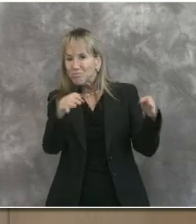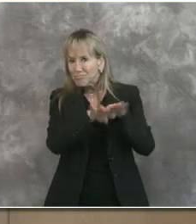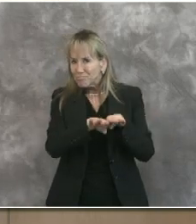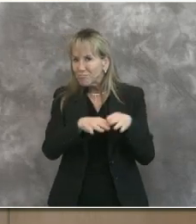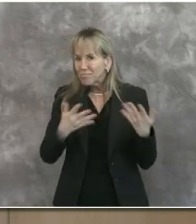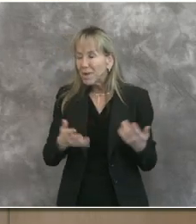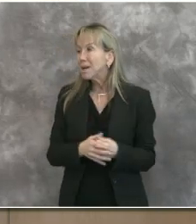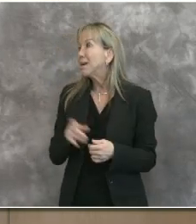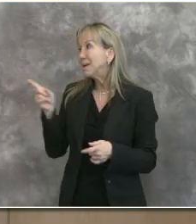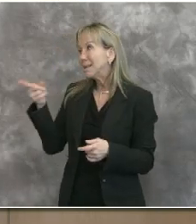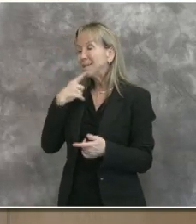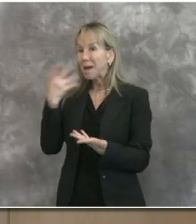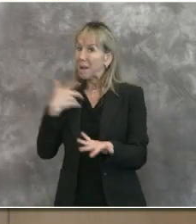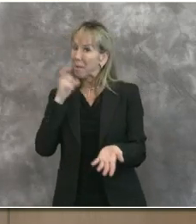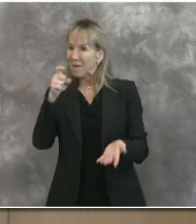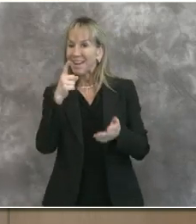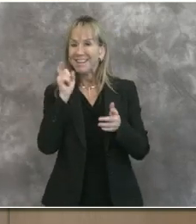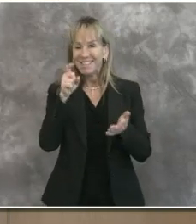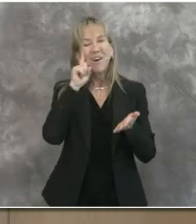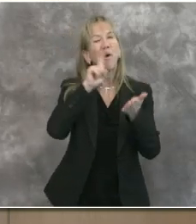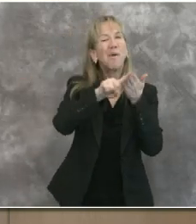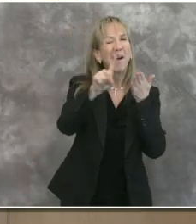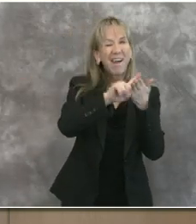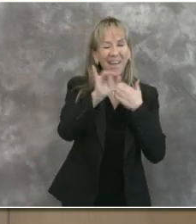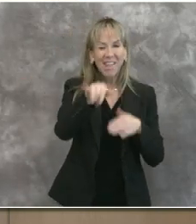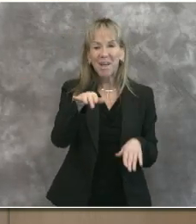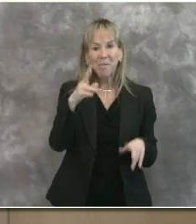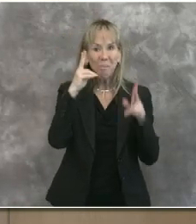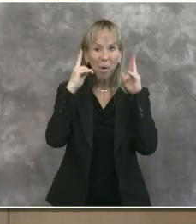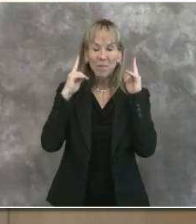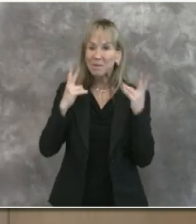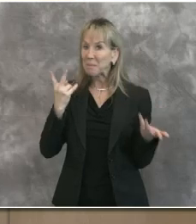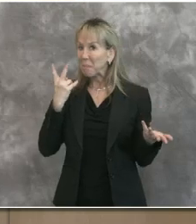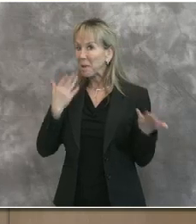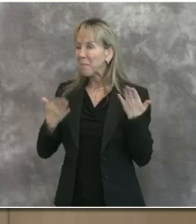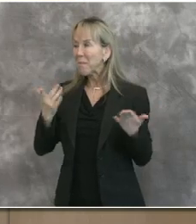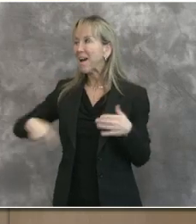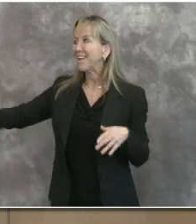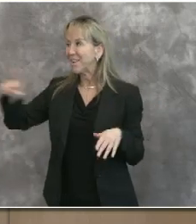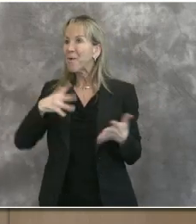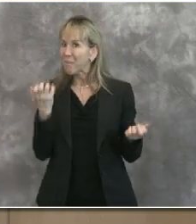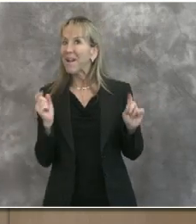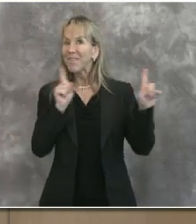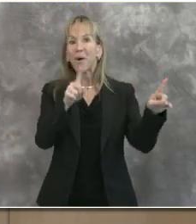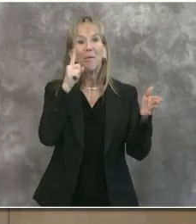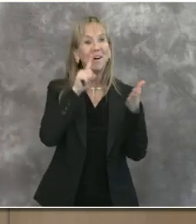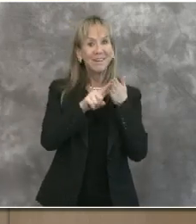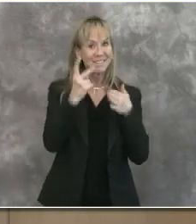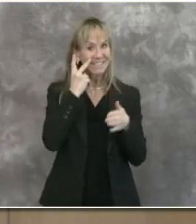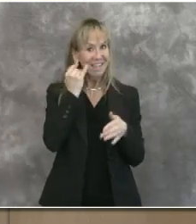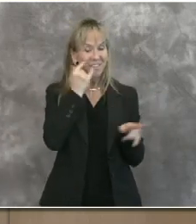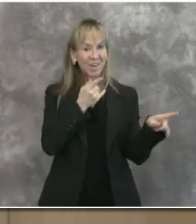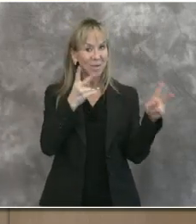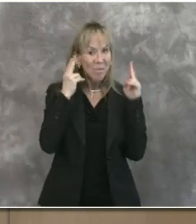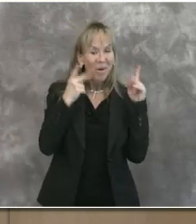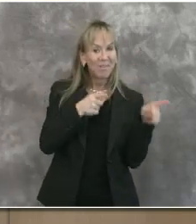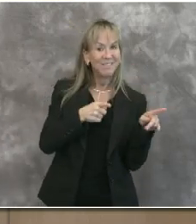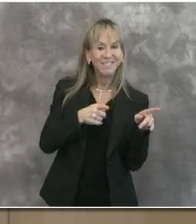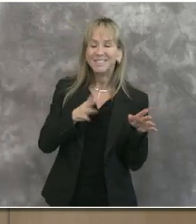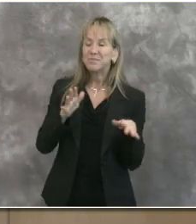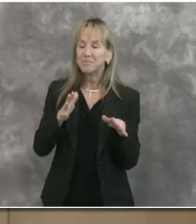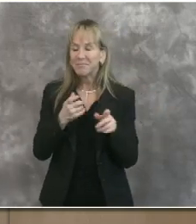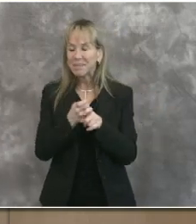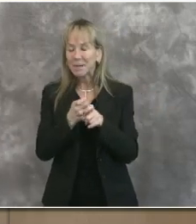need to go investigate a barbershop to see if they're open or not. Number of us might, but what we're encouraging folks to do, Cliff, is go to